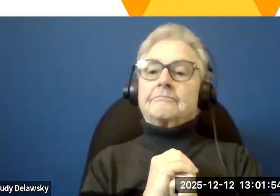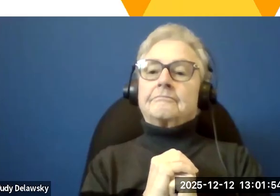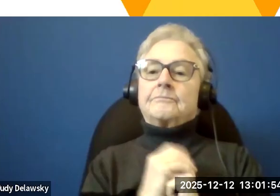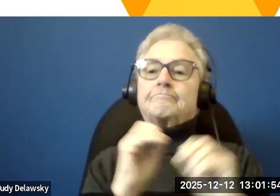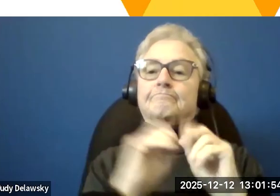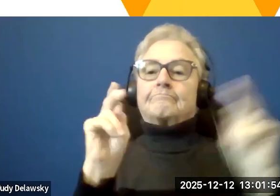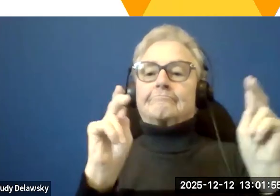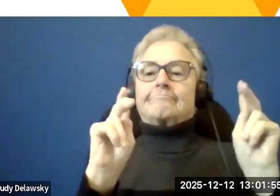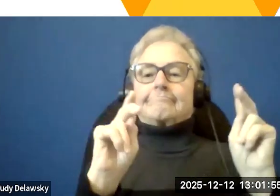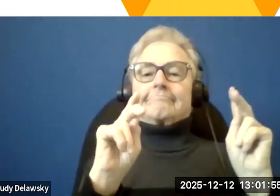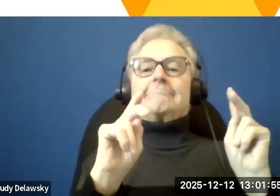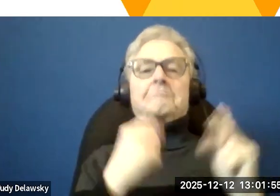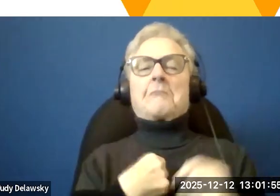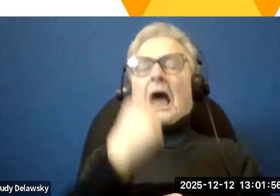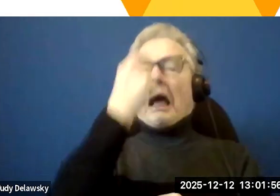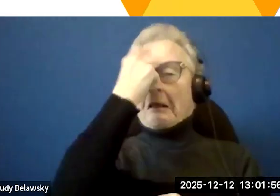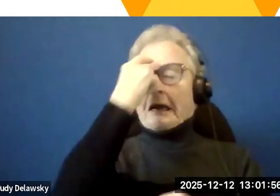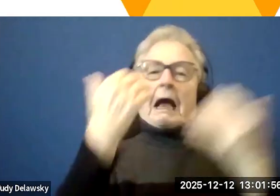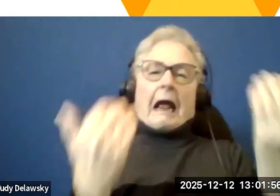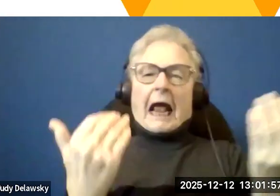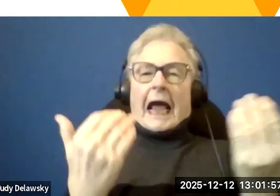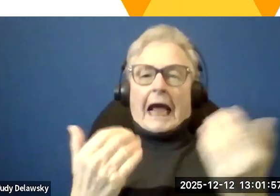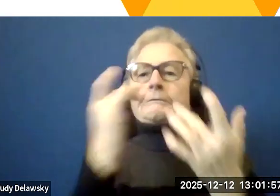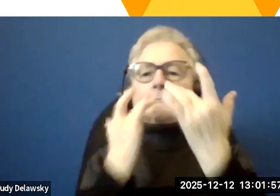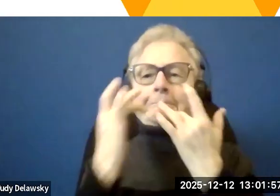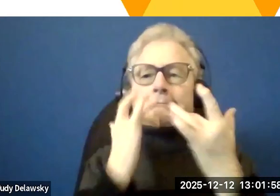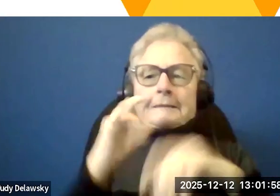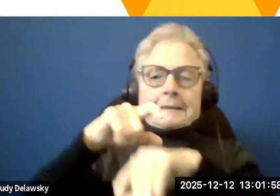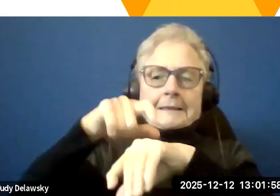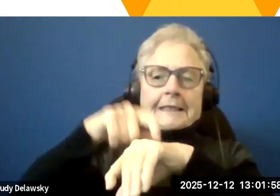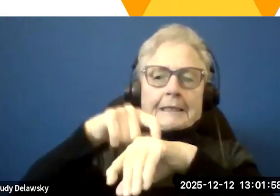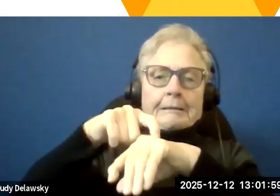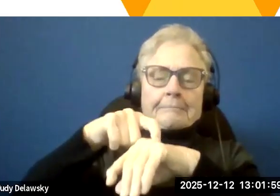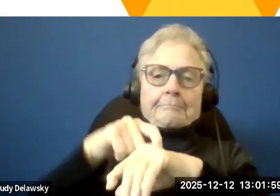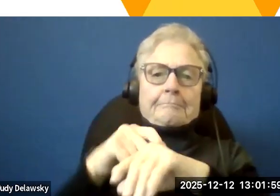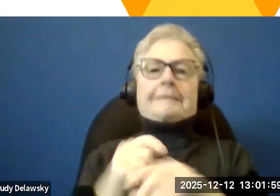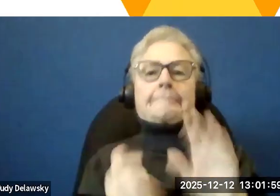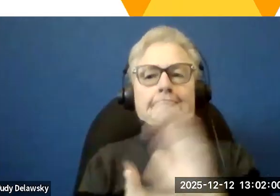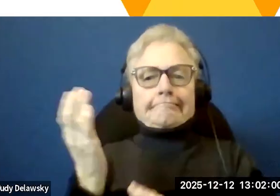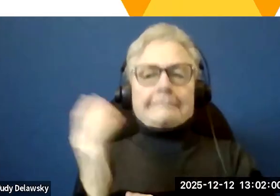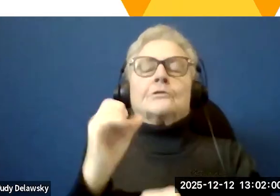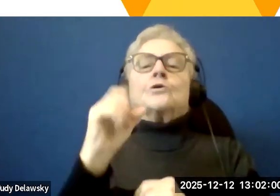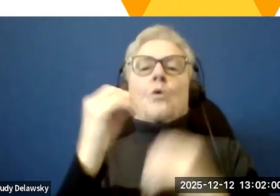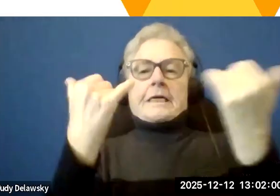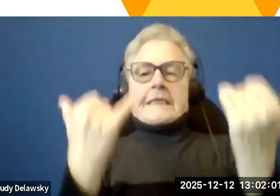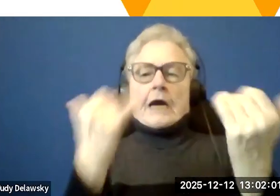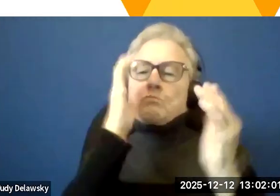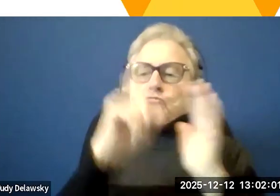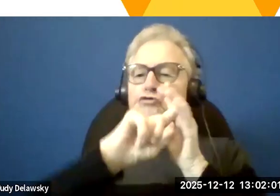All right, well, I think in the interest of time, we will get started shortly. On the screen right